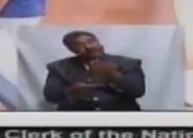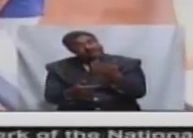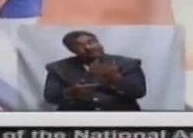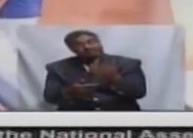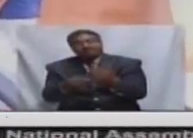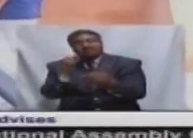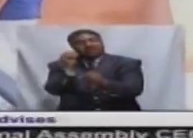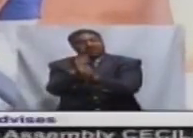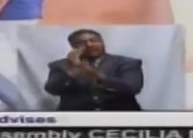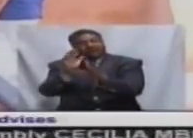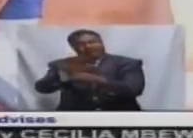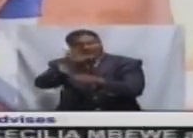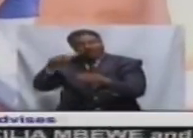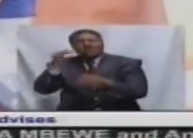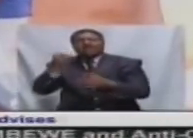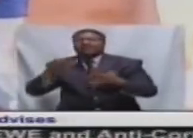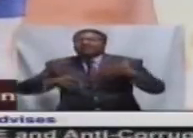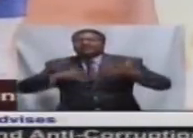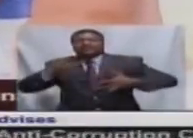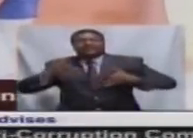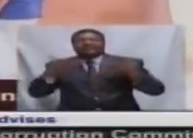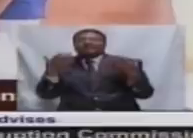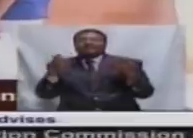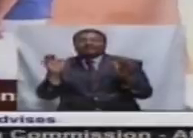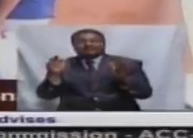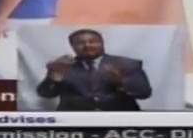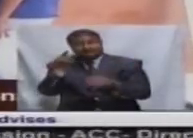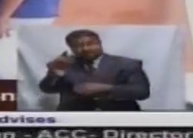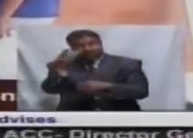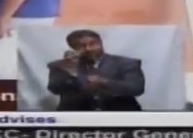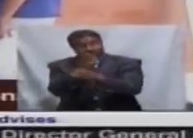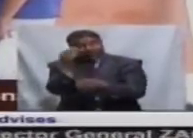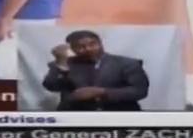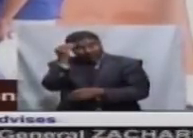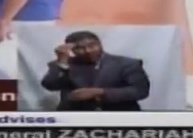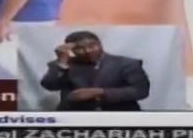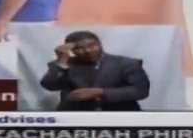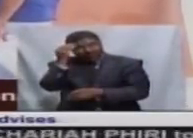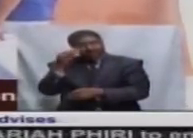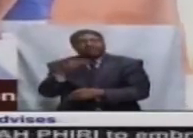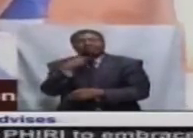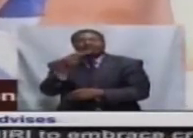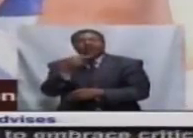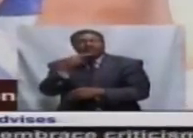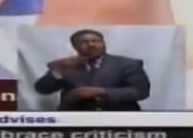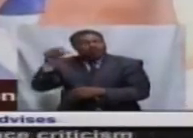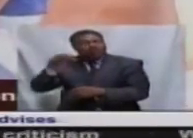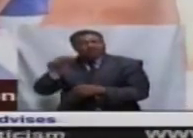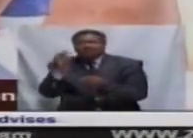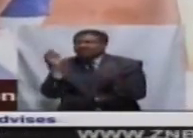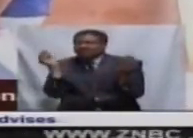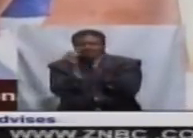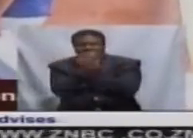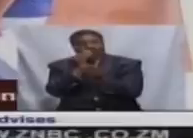investment into a tractor and agricultural equipment assembly plant in the Lusaka South Multi-Facility Economic Zone.